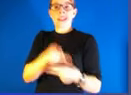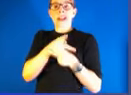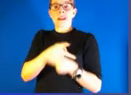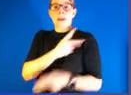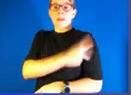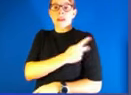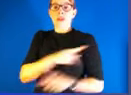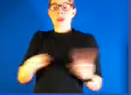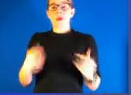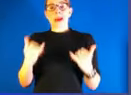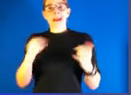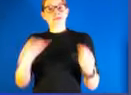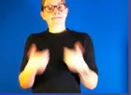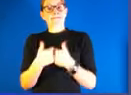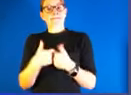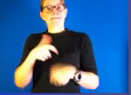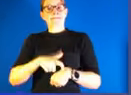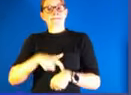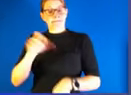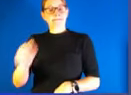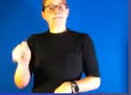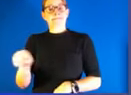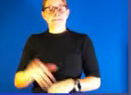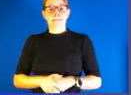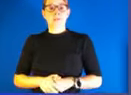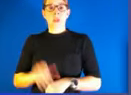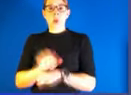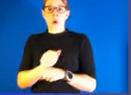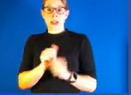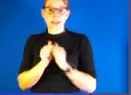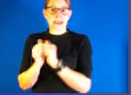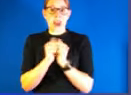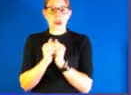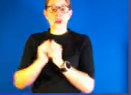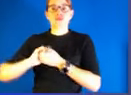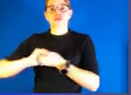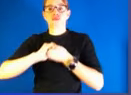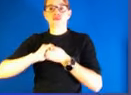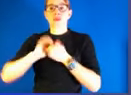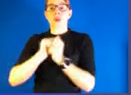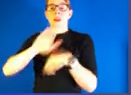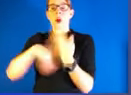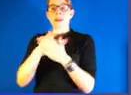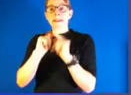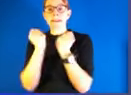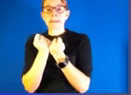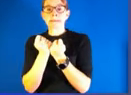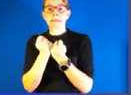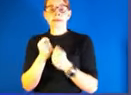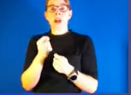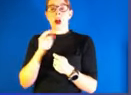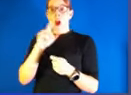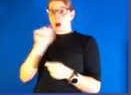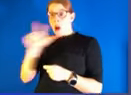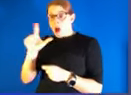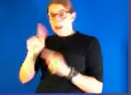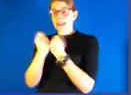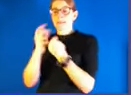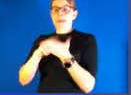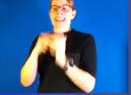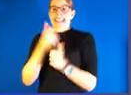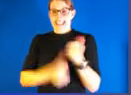very challenging time. We're working together with all of our teams, and by all of them, I mean every single person